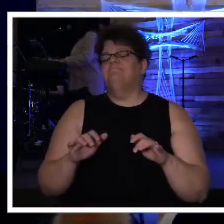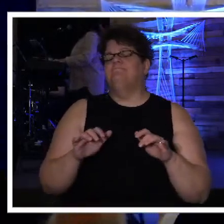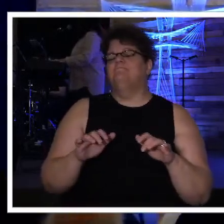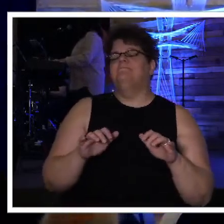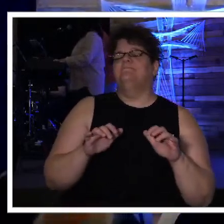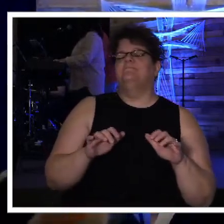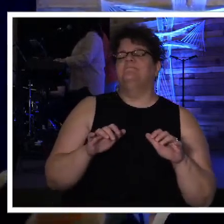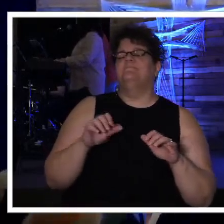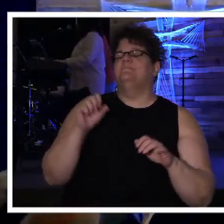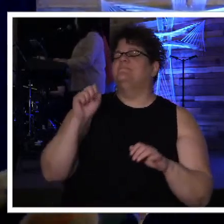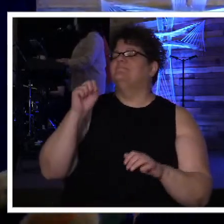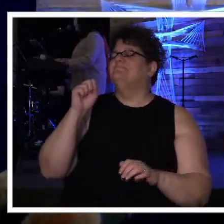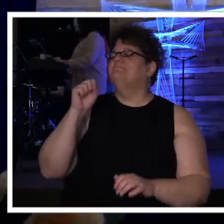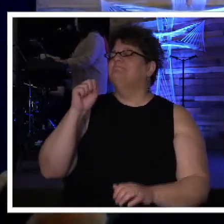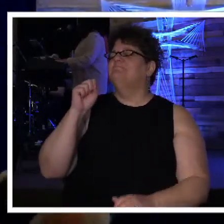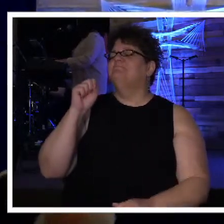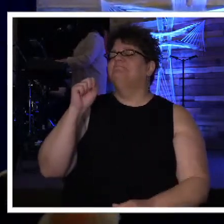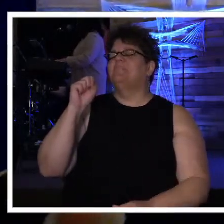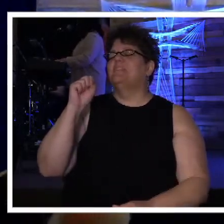Yes, Lord.